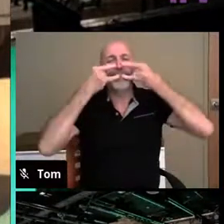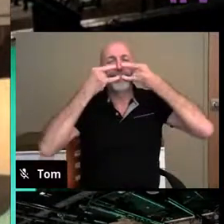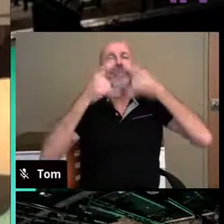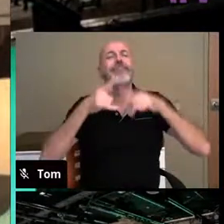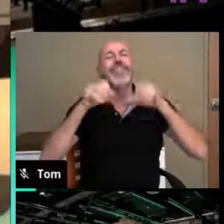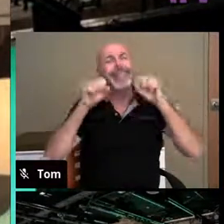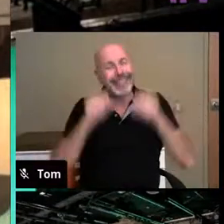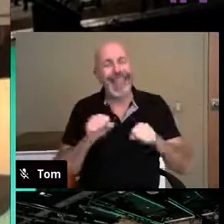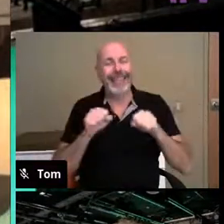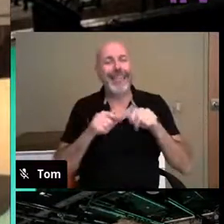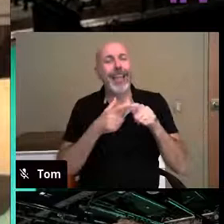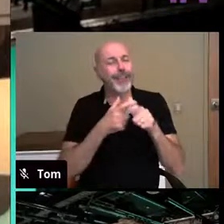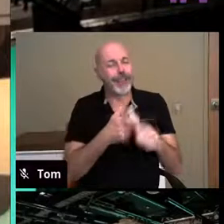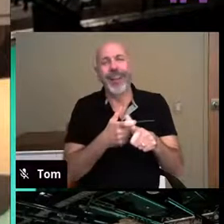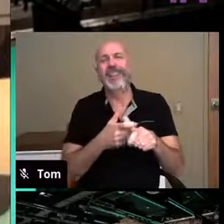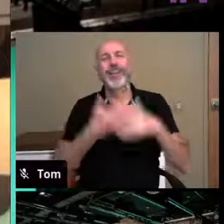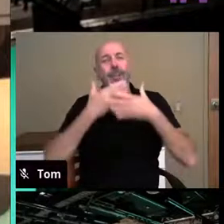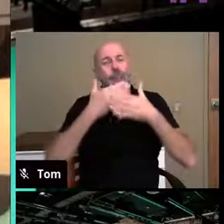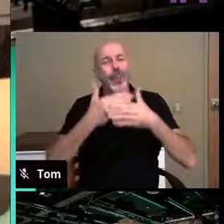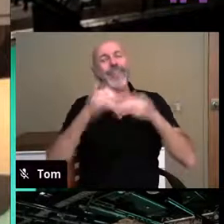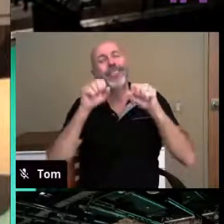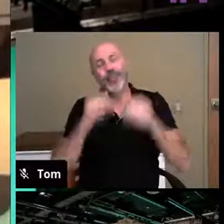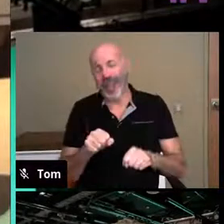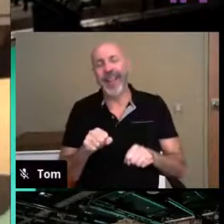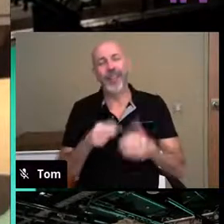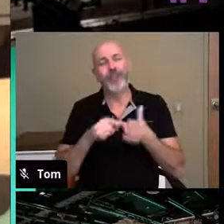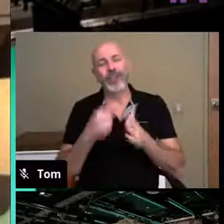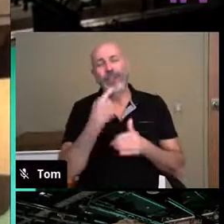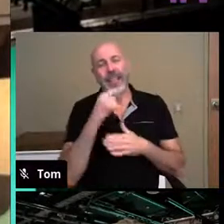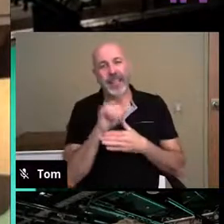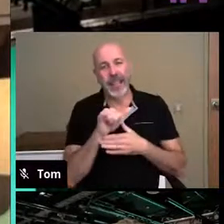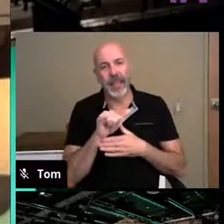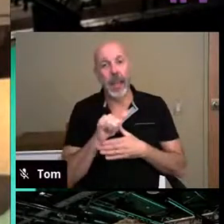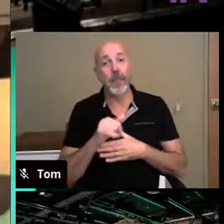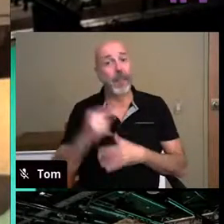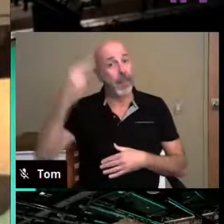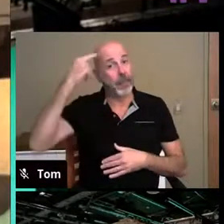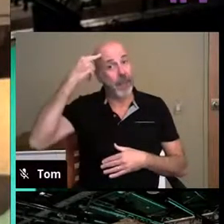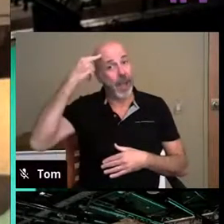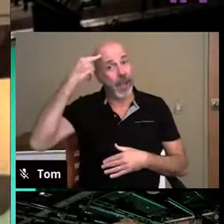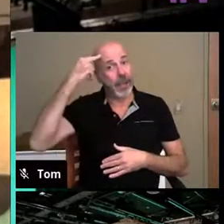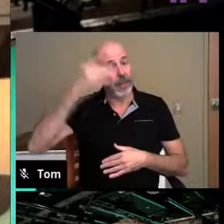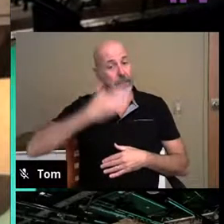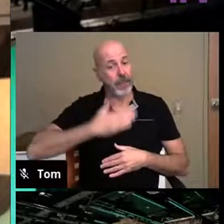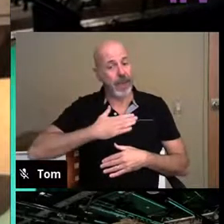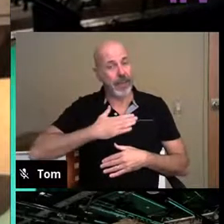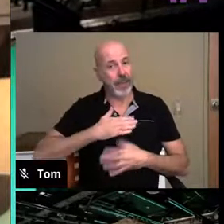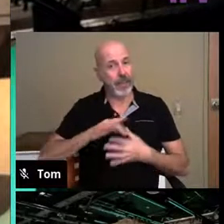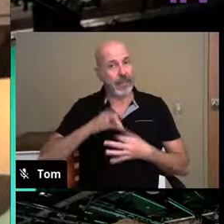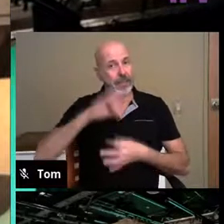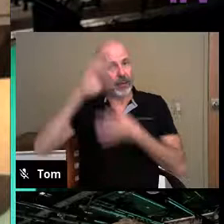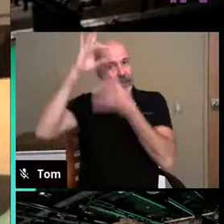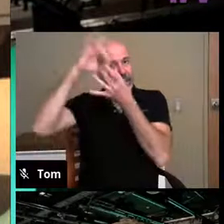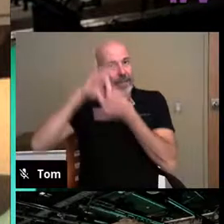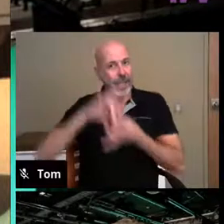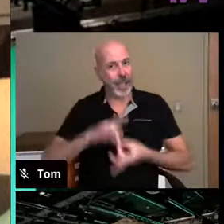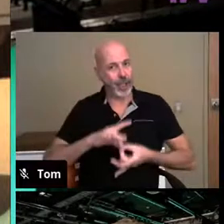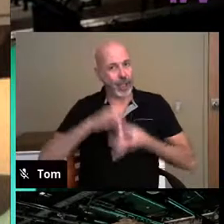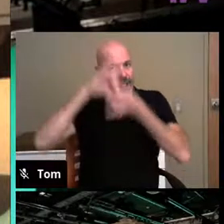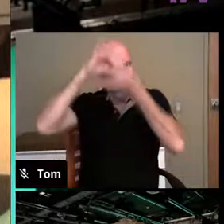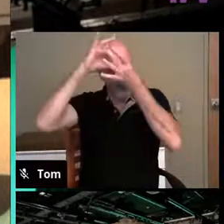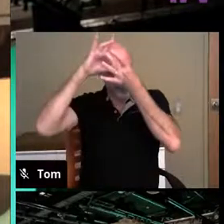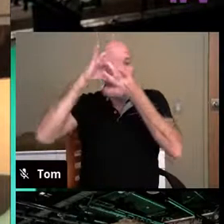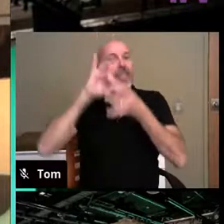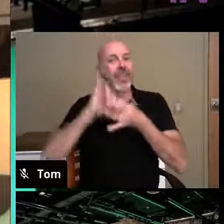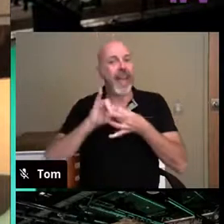to, if it's the right mask, you're able to breathe through it. But it's the mind, body, and spirit connection that walking and jogging provides